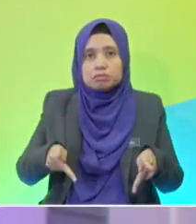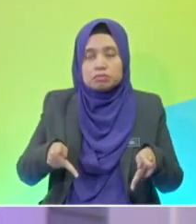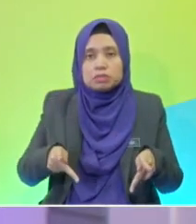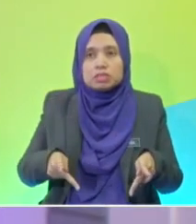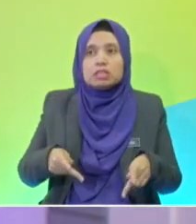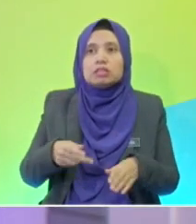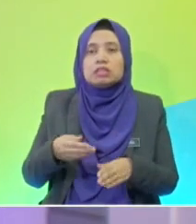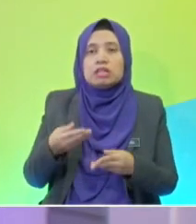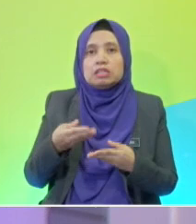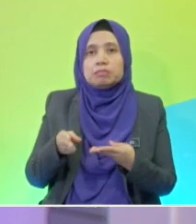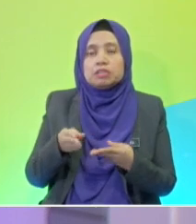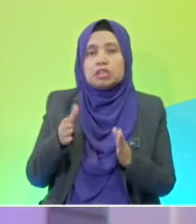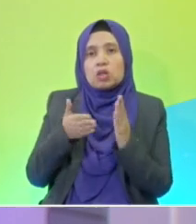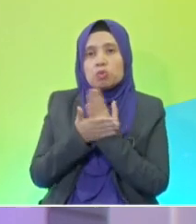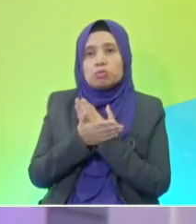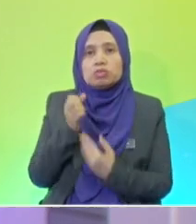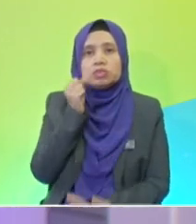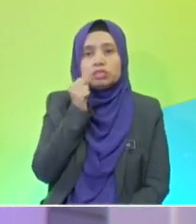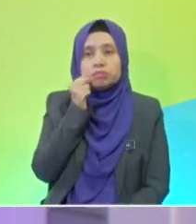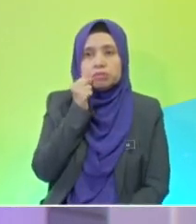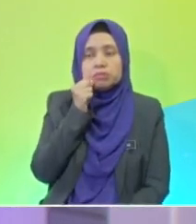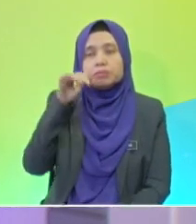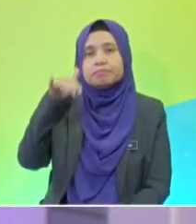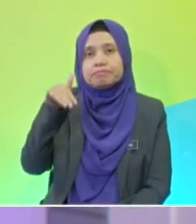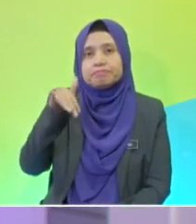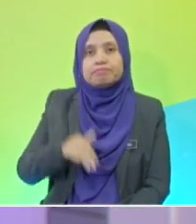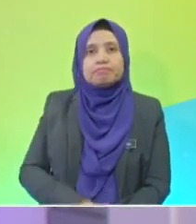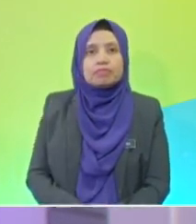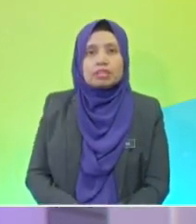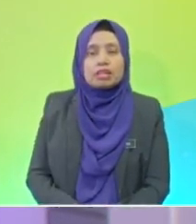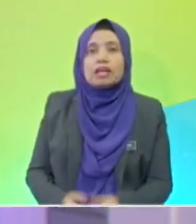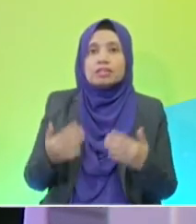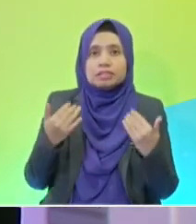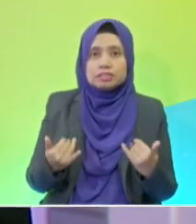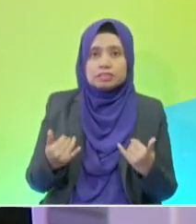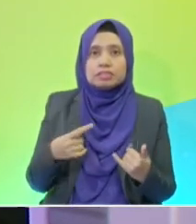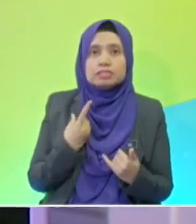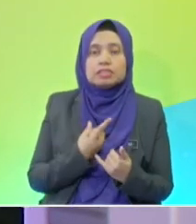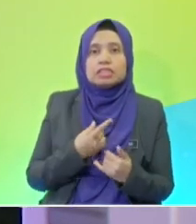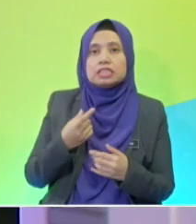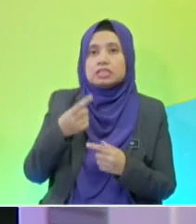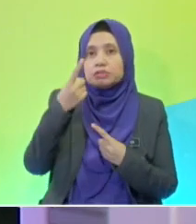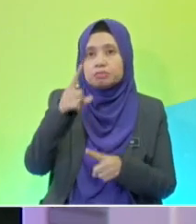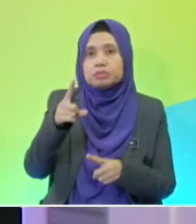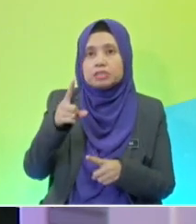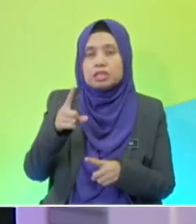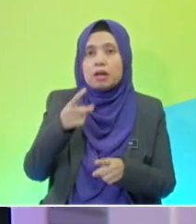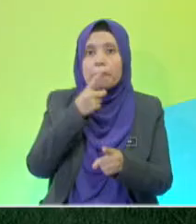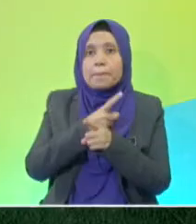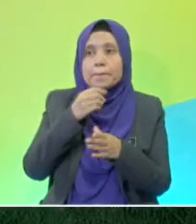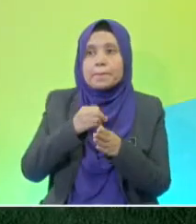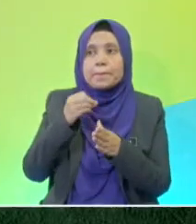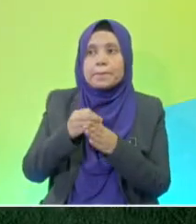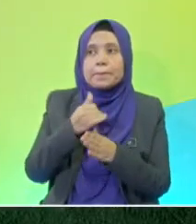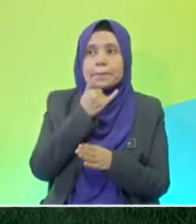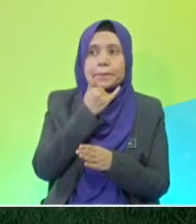by Shamimi? Yes? Excellent. Okay, so now we will see whether her answer is correct or not. Okay, we'll